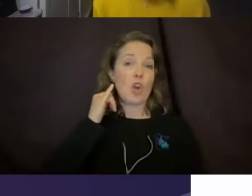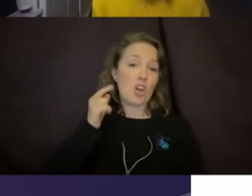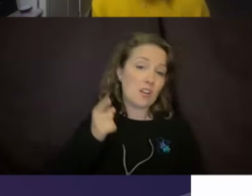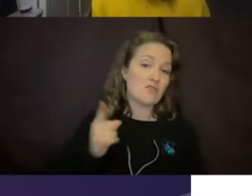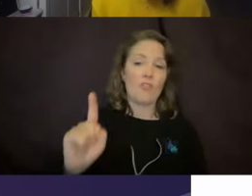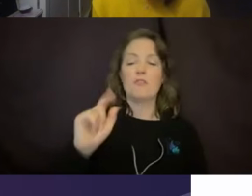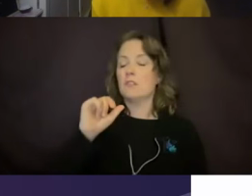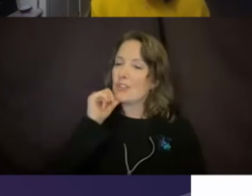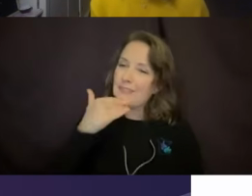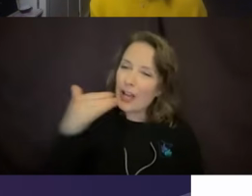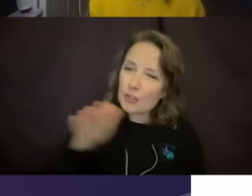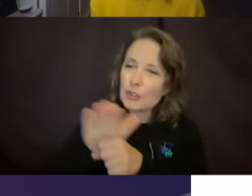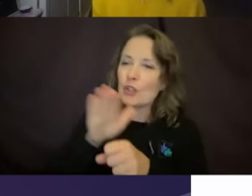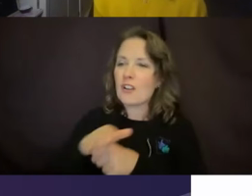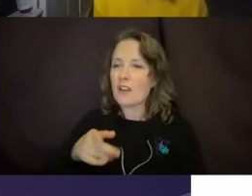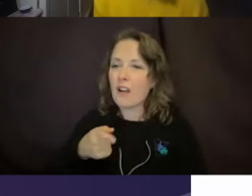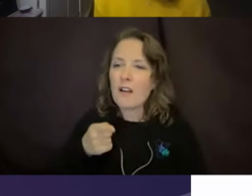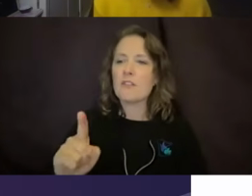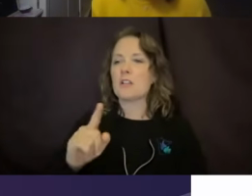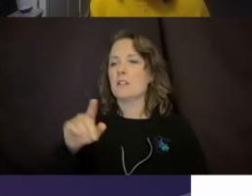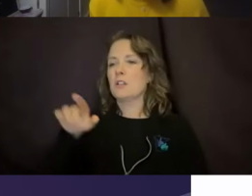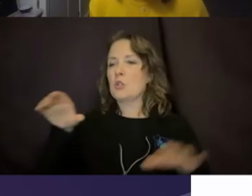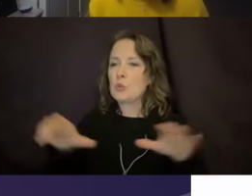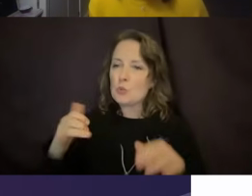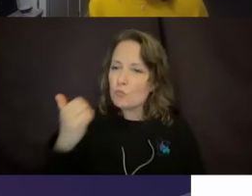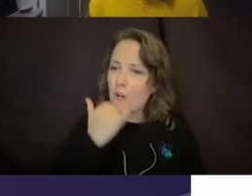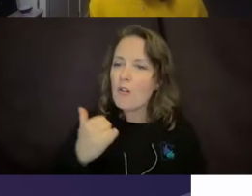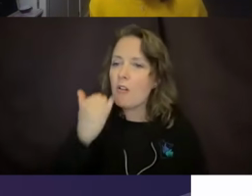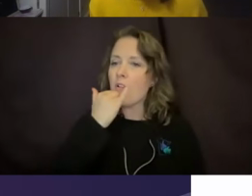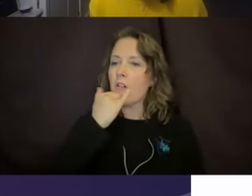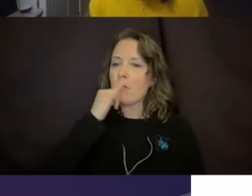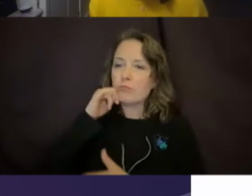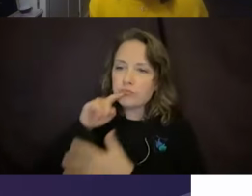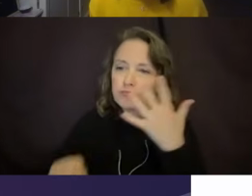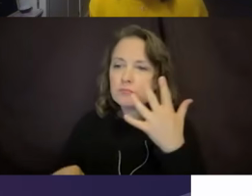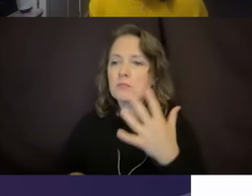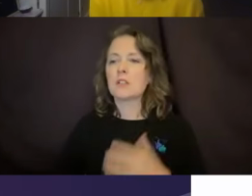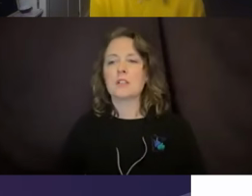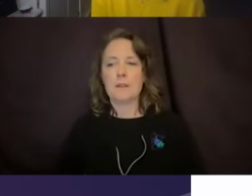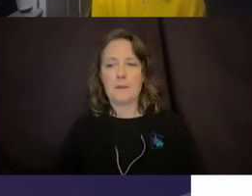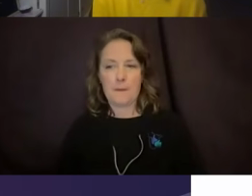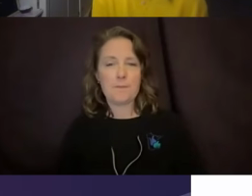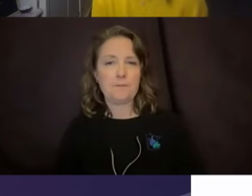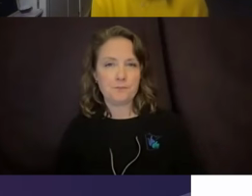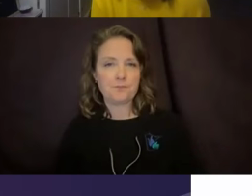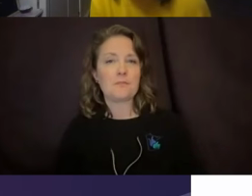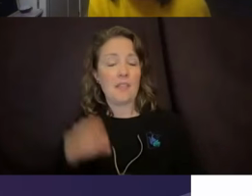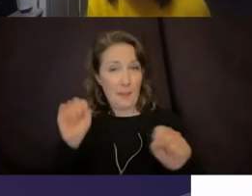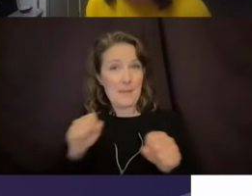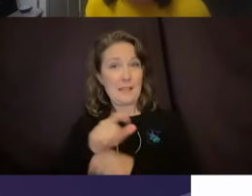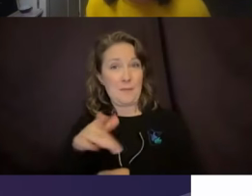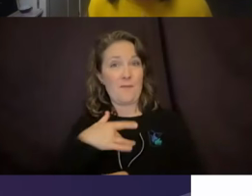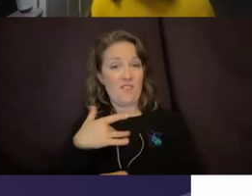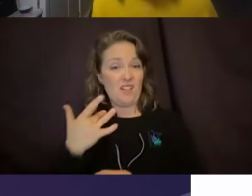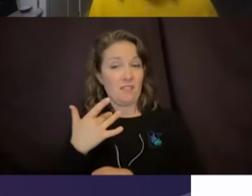good enough, or you always do things wrong, or something's wrong with you, that can make someone feel really, really unsafe without a hand ever being raised